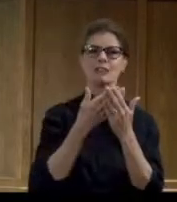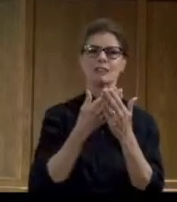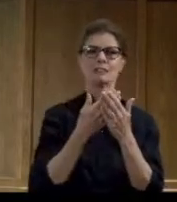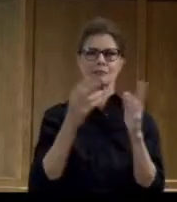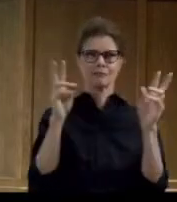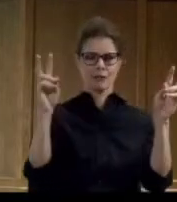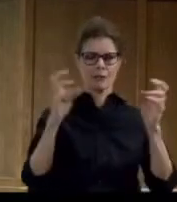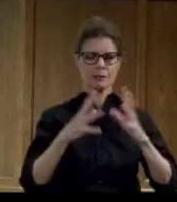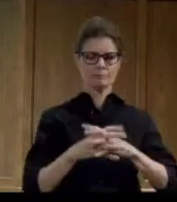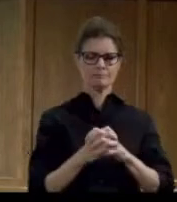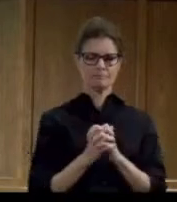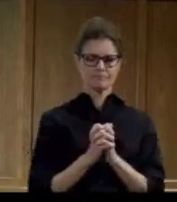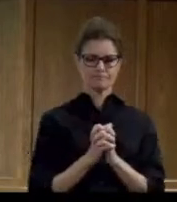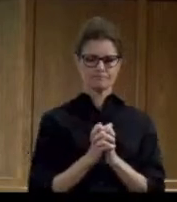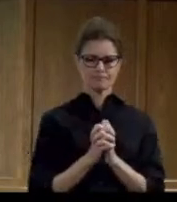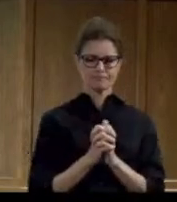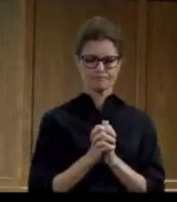Ephesians.